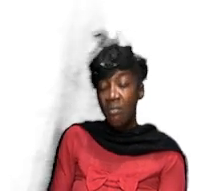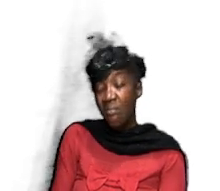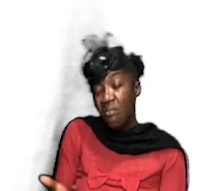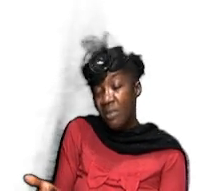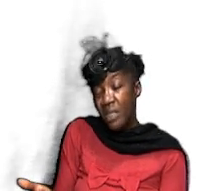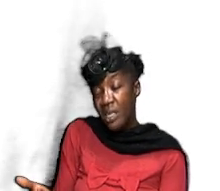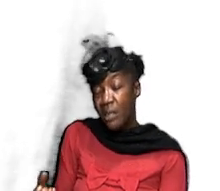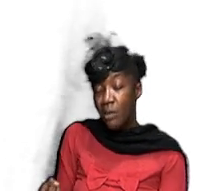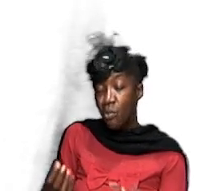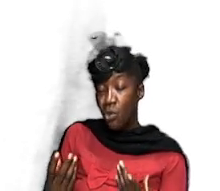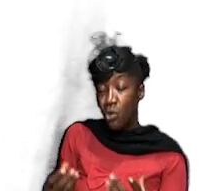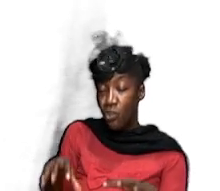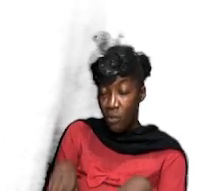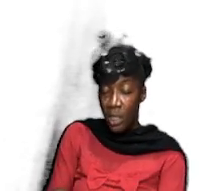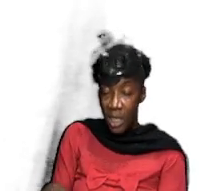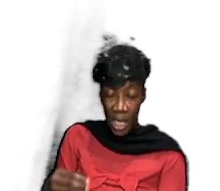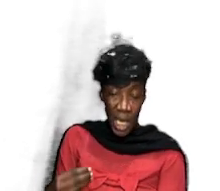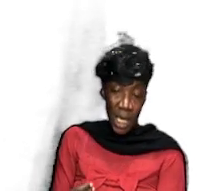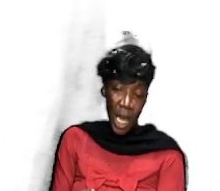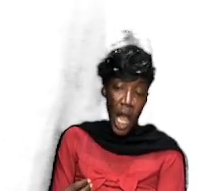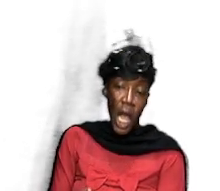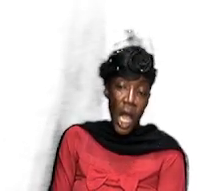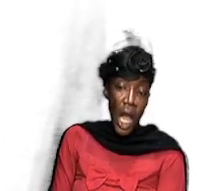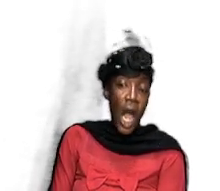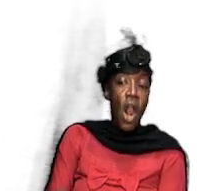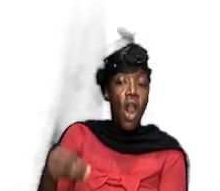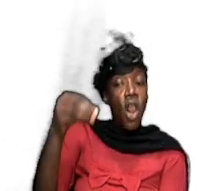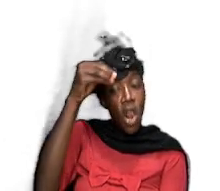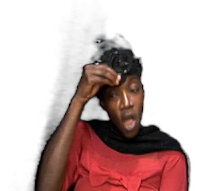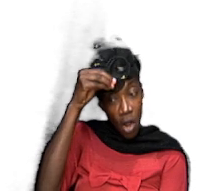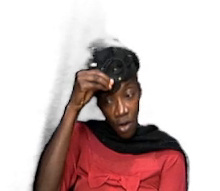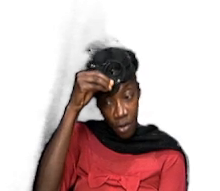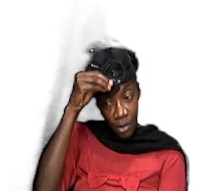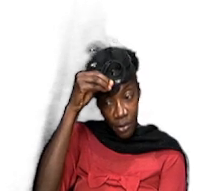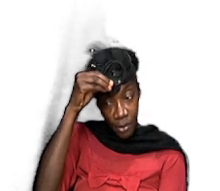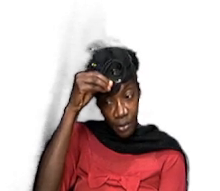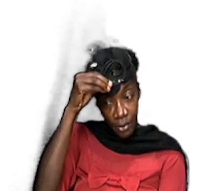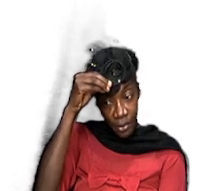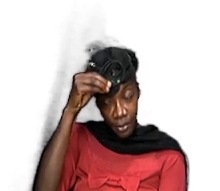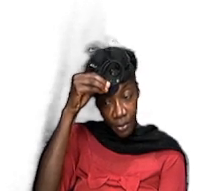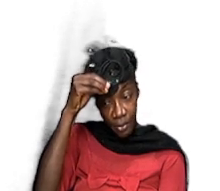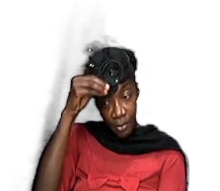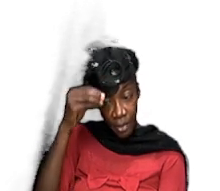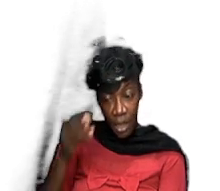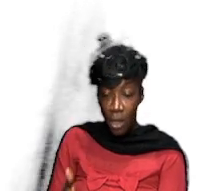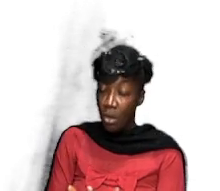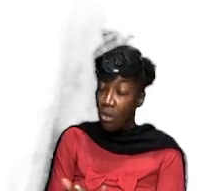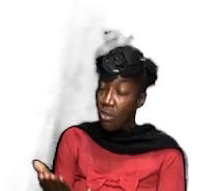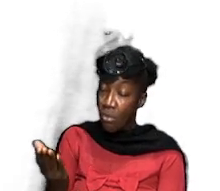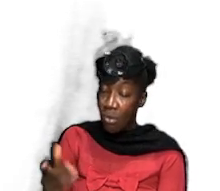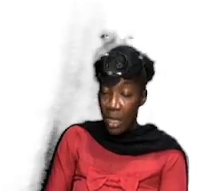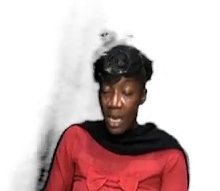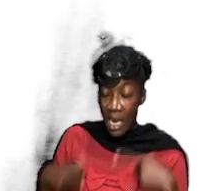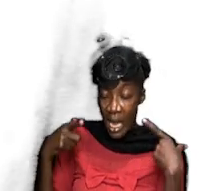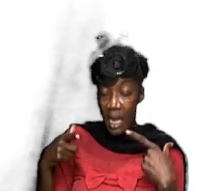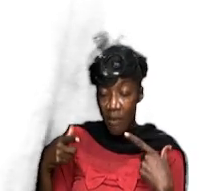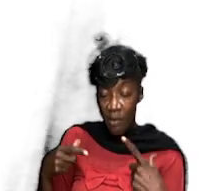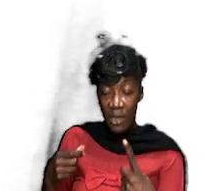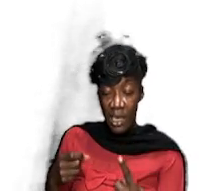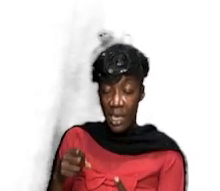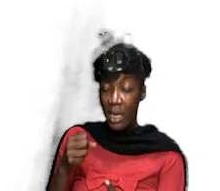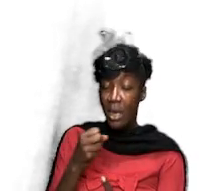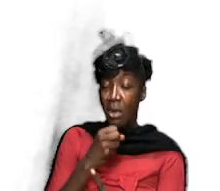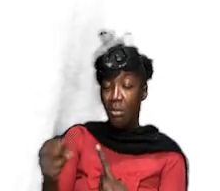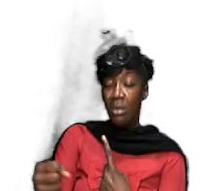that we can learn as we look through the lives of these kings and how they deal with the situation as it